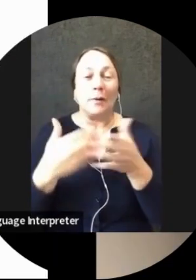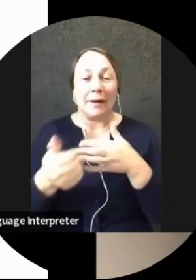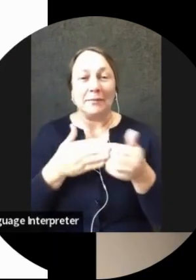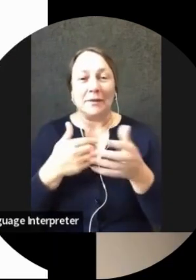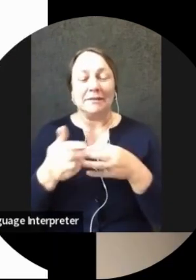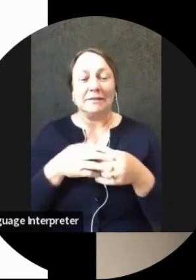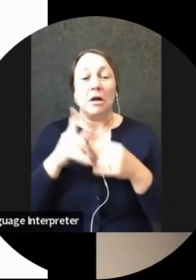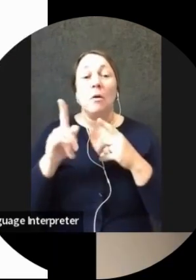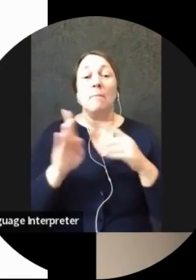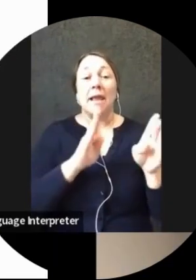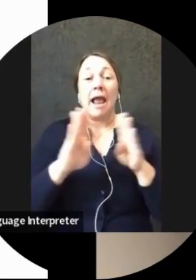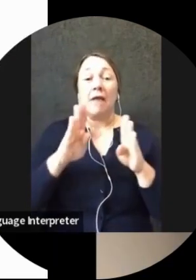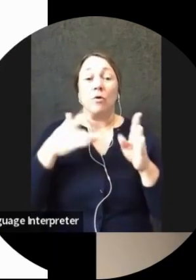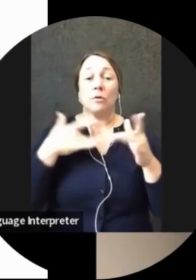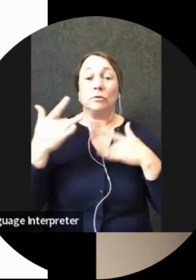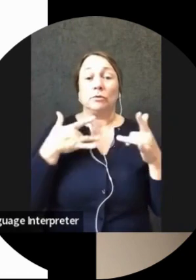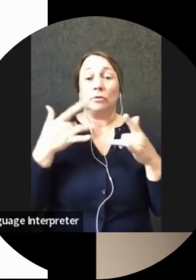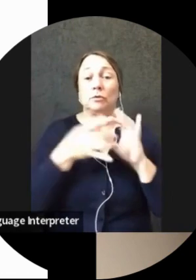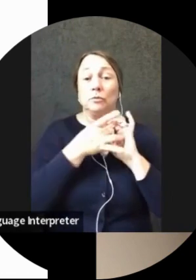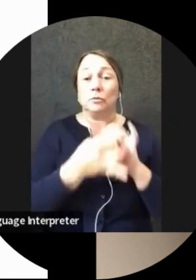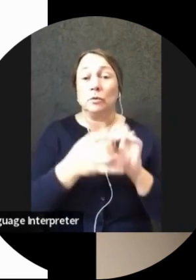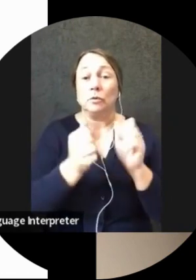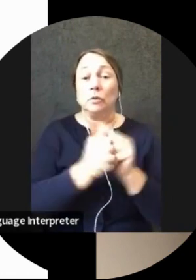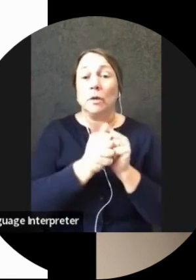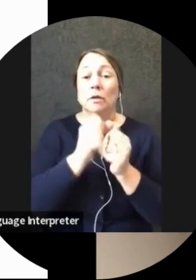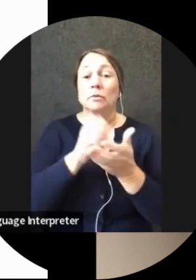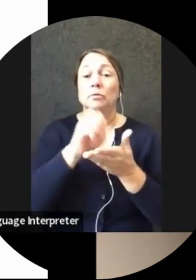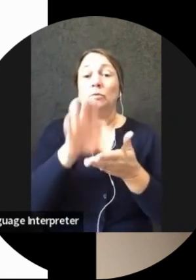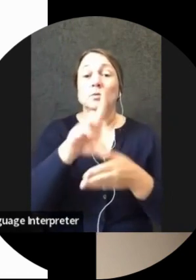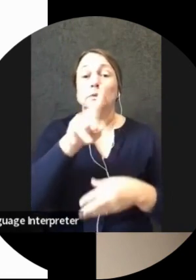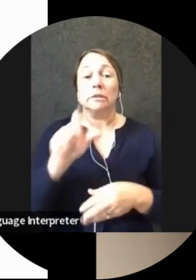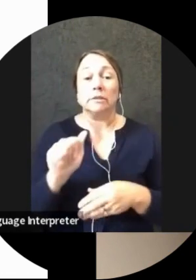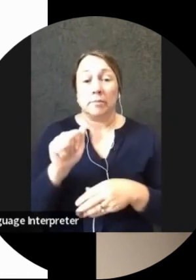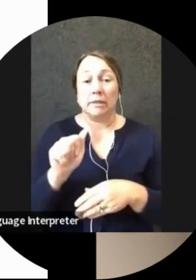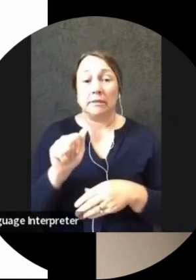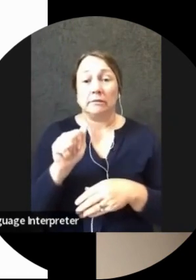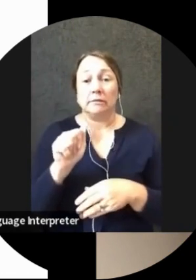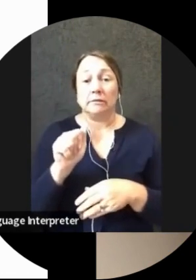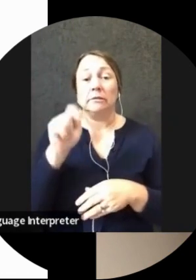Behavioral concerns that are related to the students' disabilities